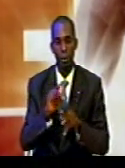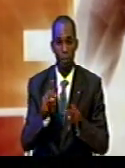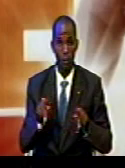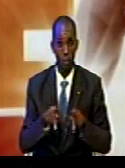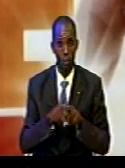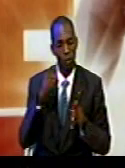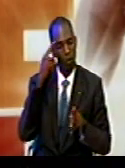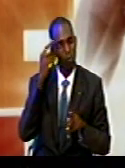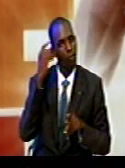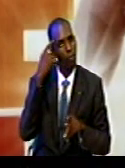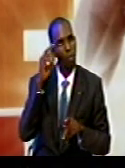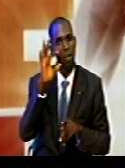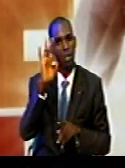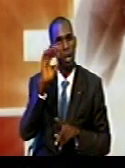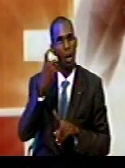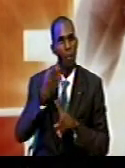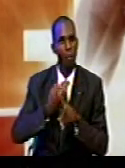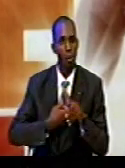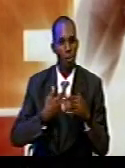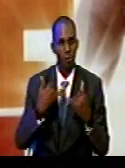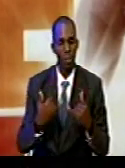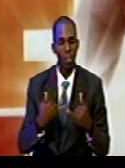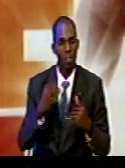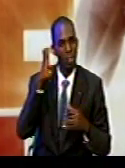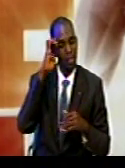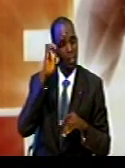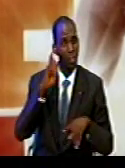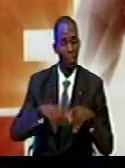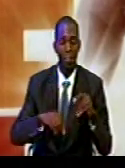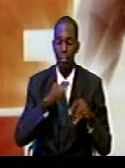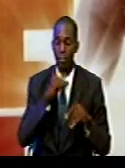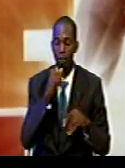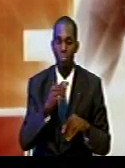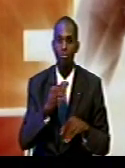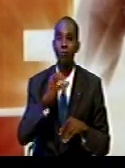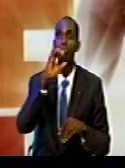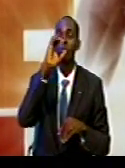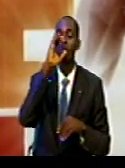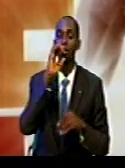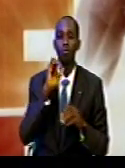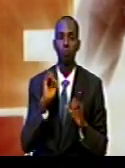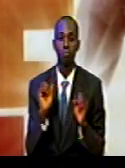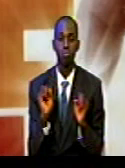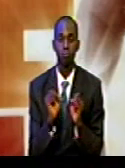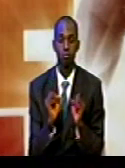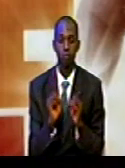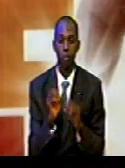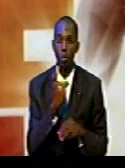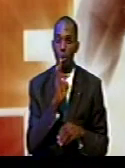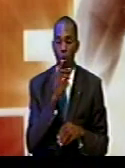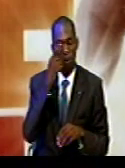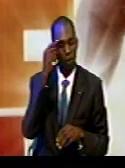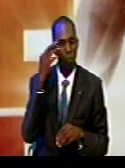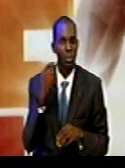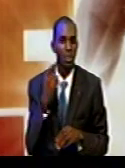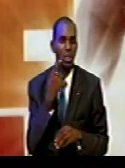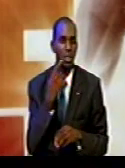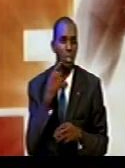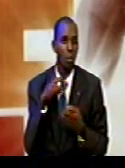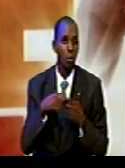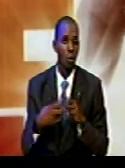lay my hands the particular place because over 9 months now, I could not be able to drink cold